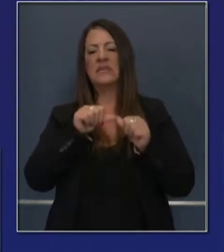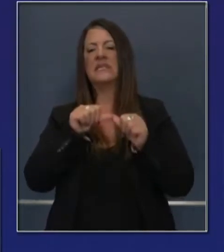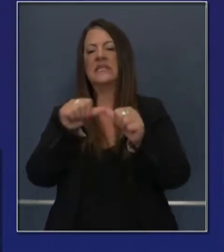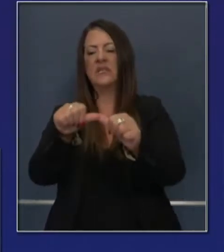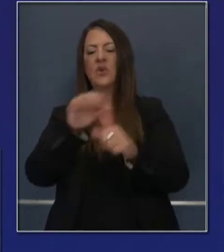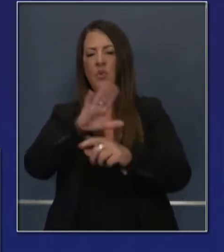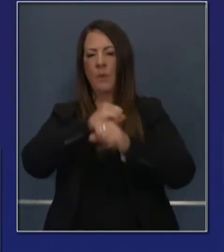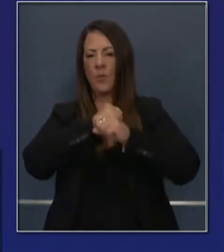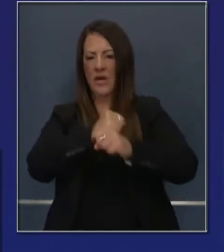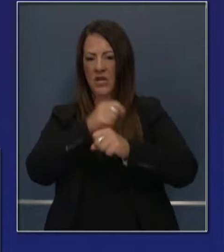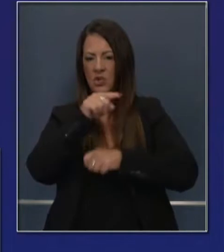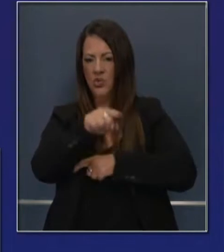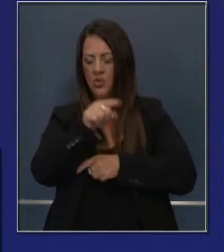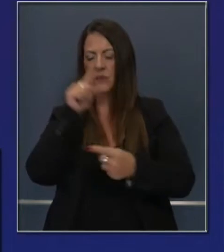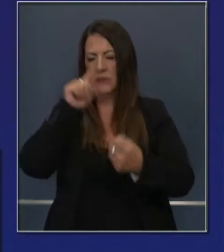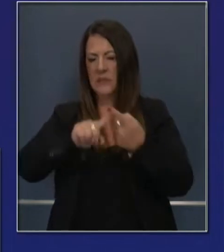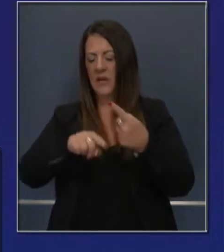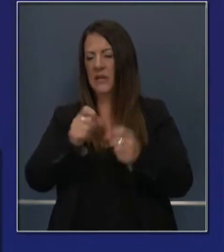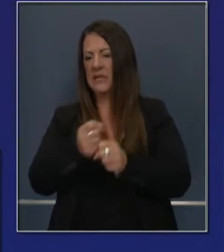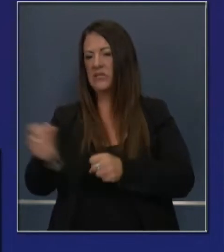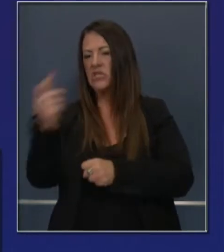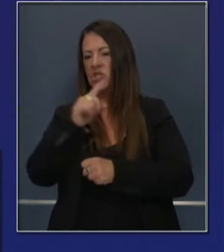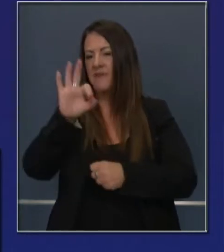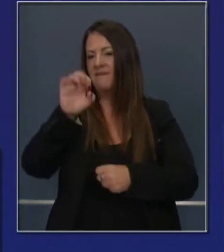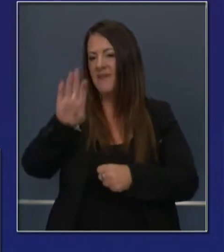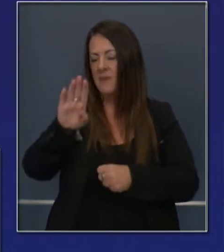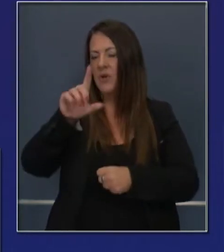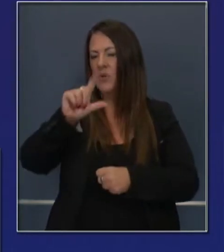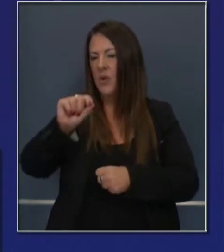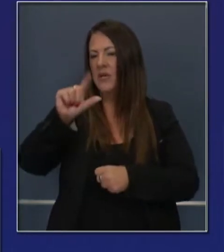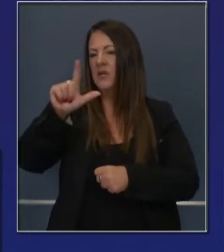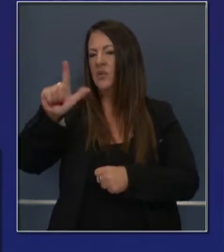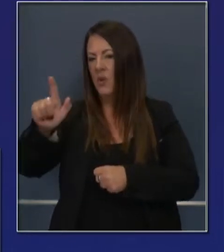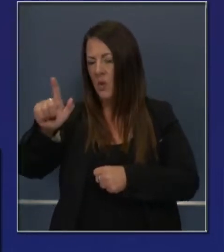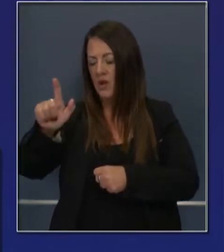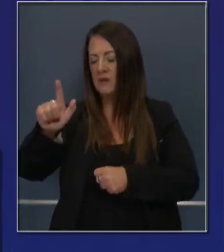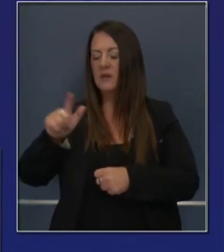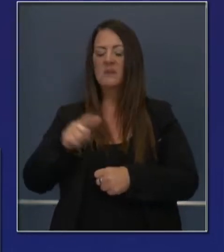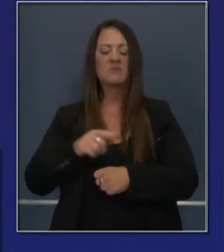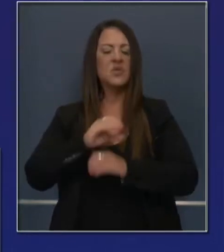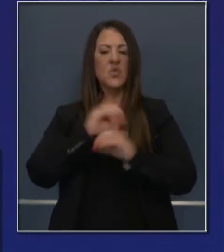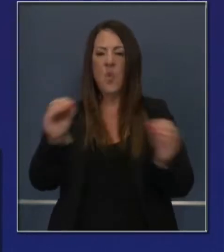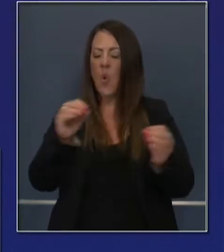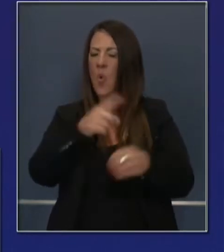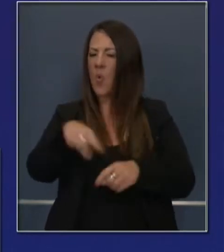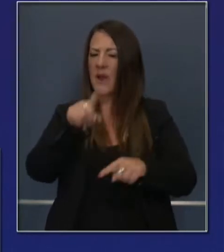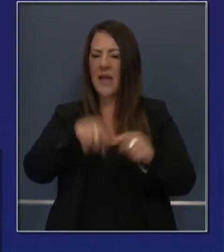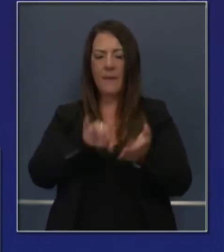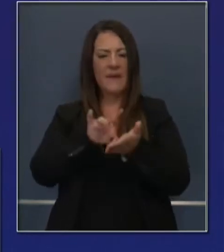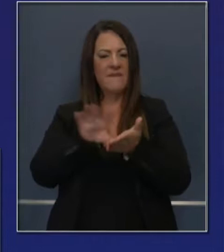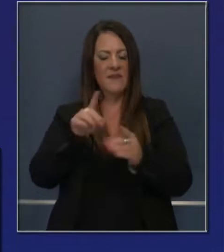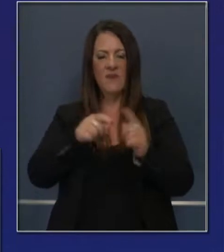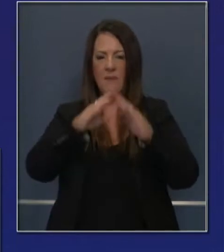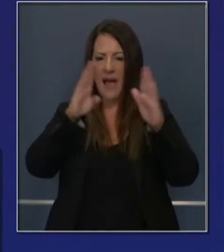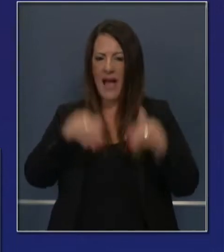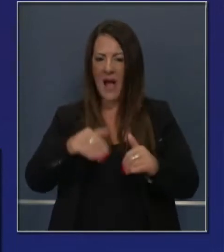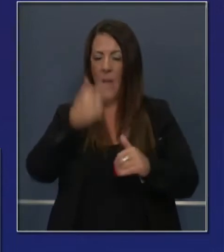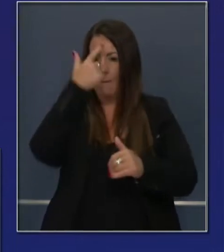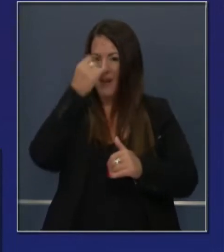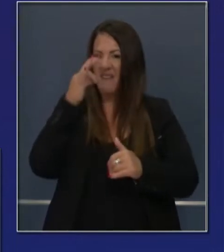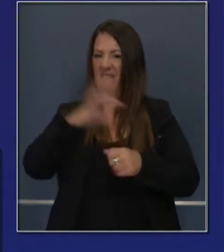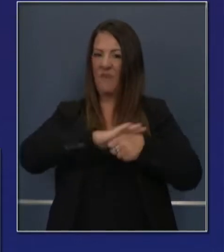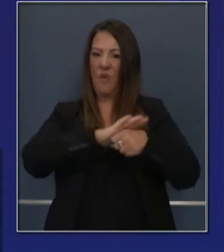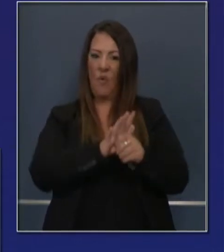February 1st of next year. So no evictions for rent non-payment related to COVID-19